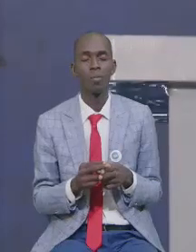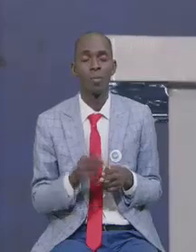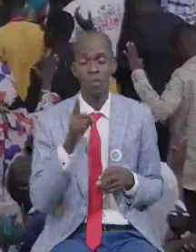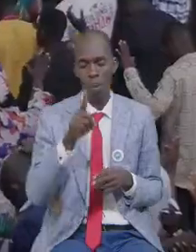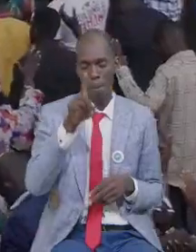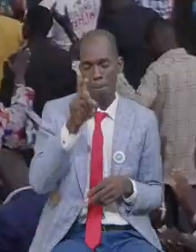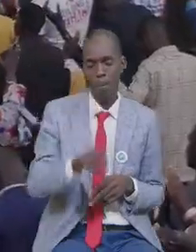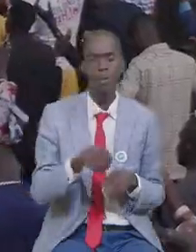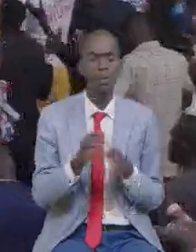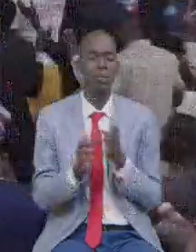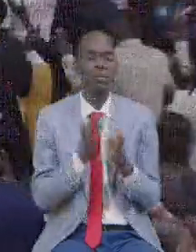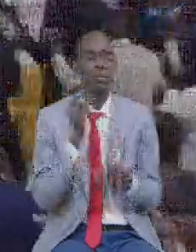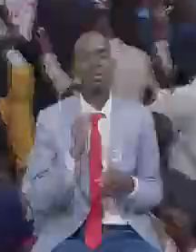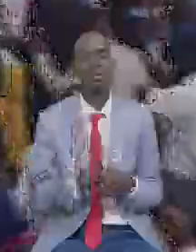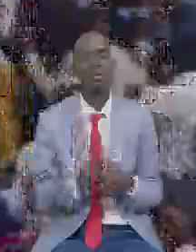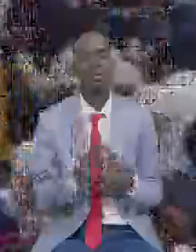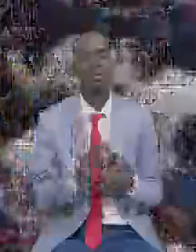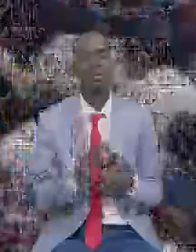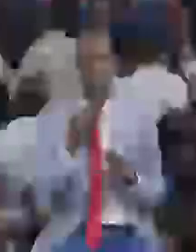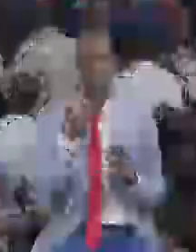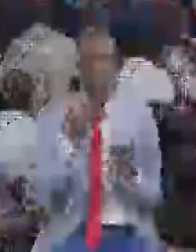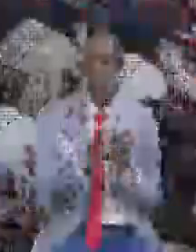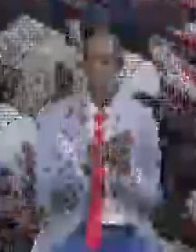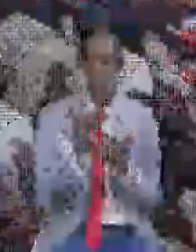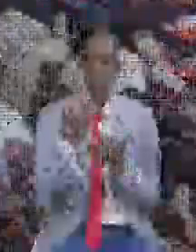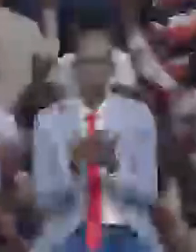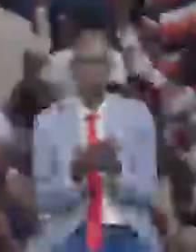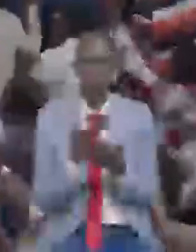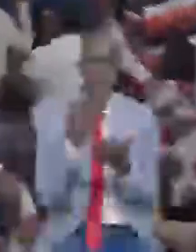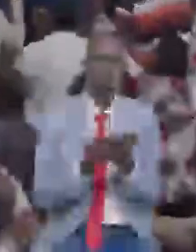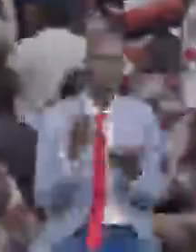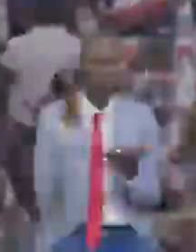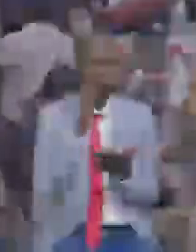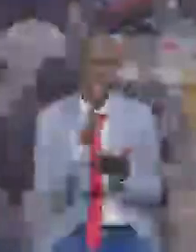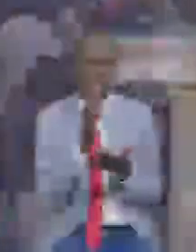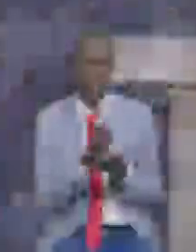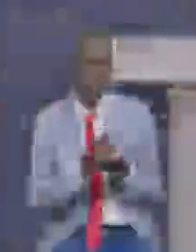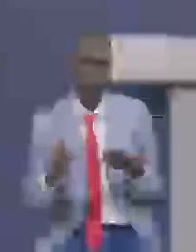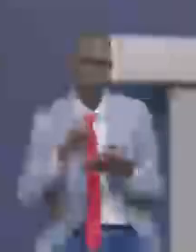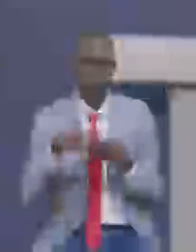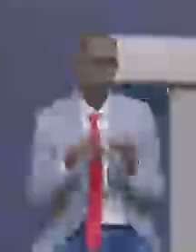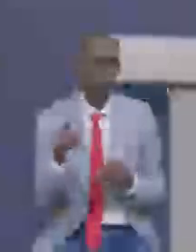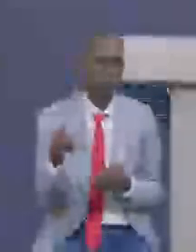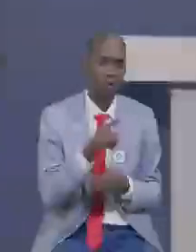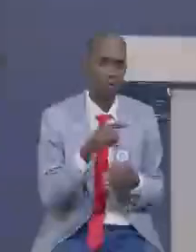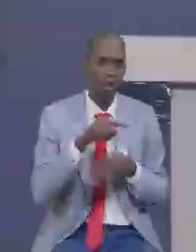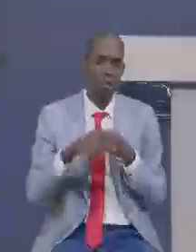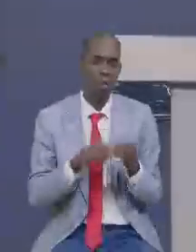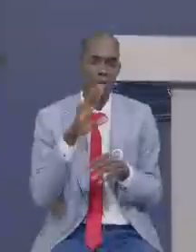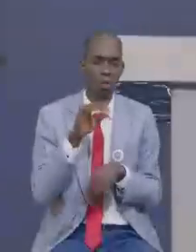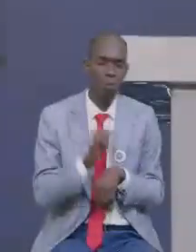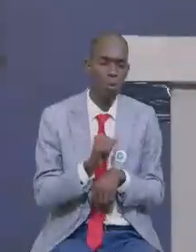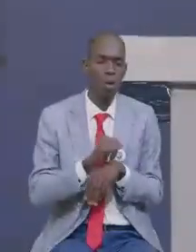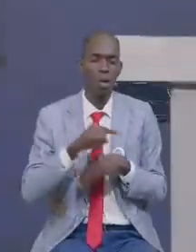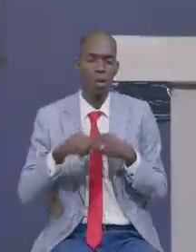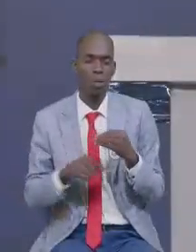must. Good, good things will be reaching concerning you, concerning your work, concerning